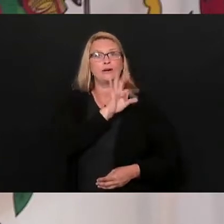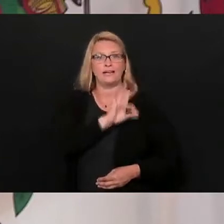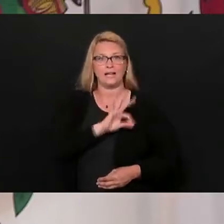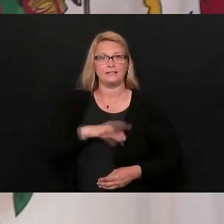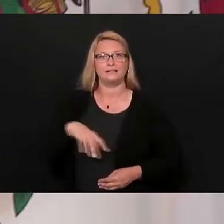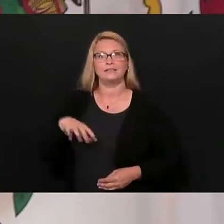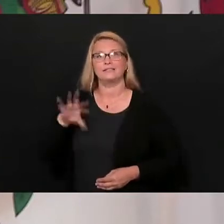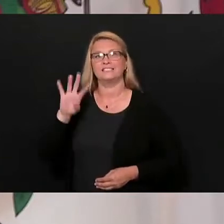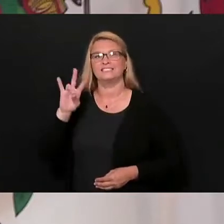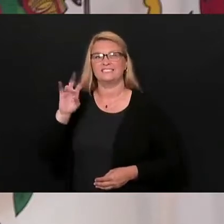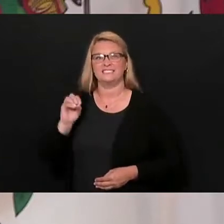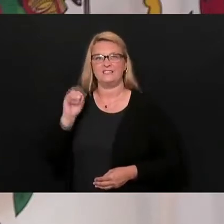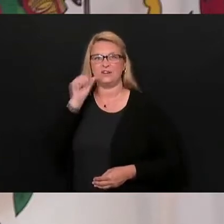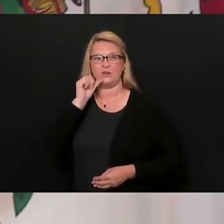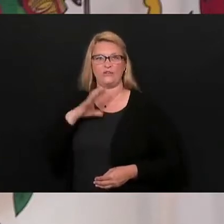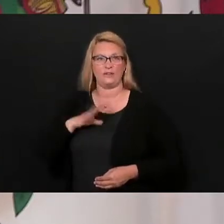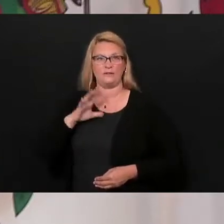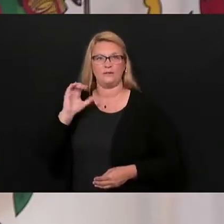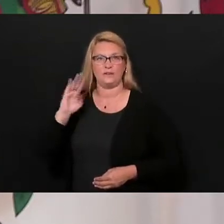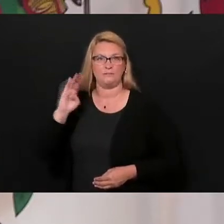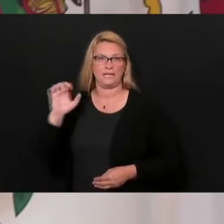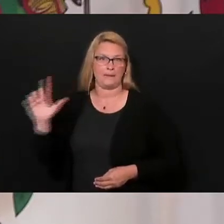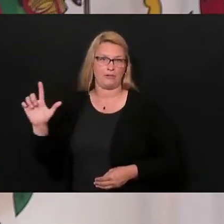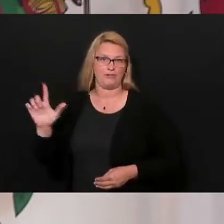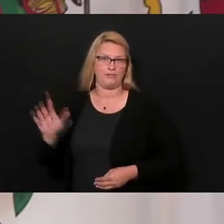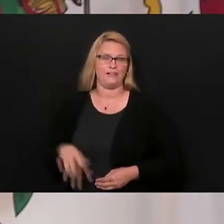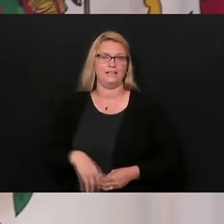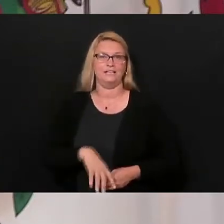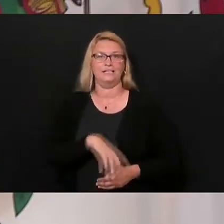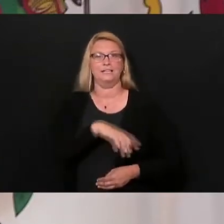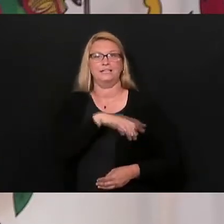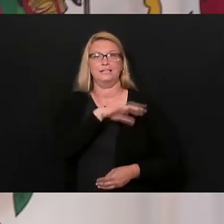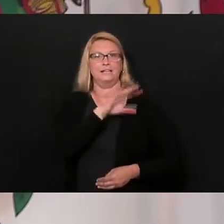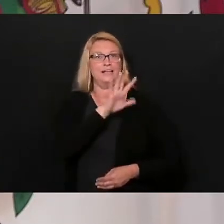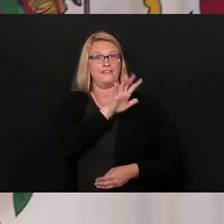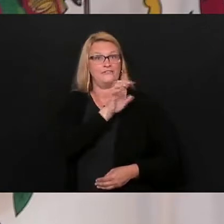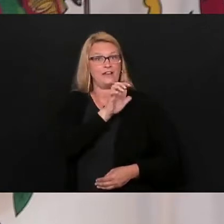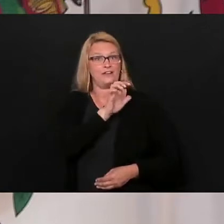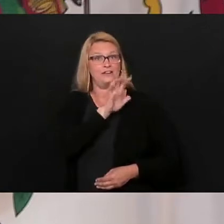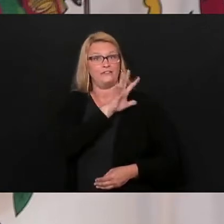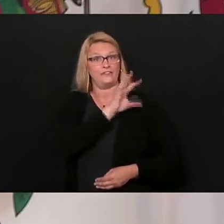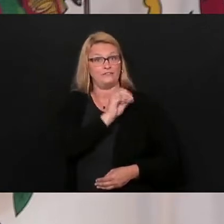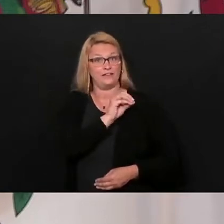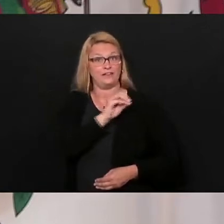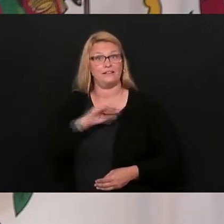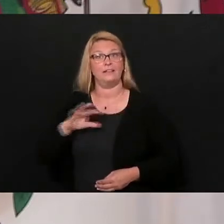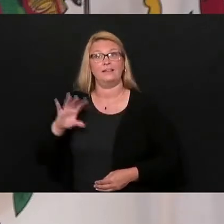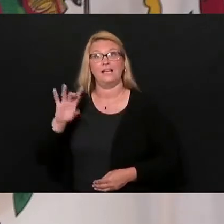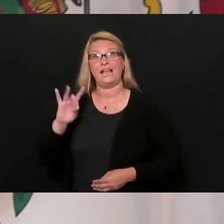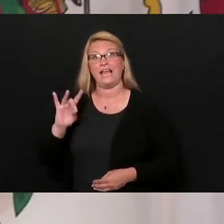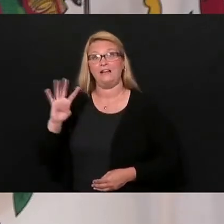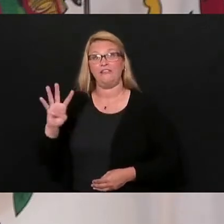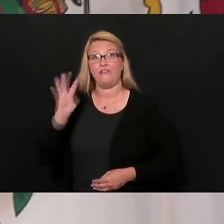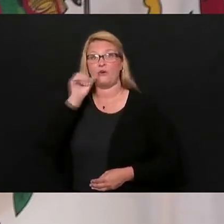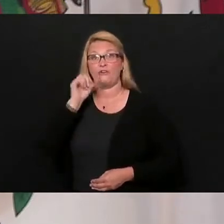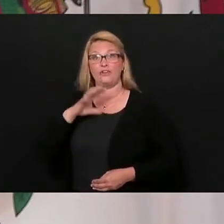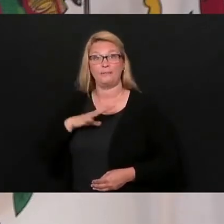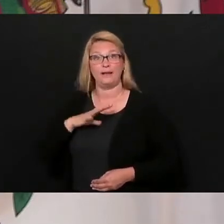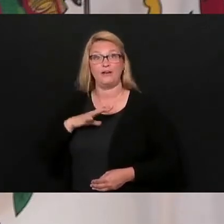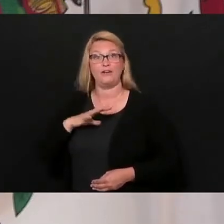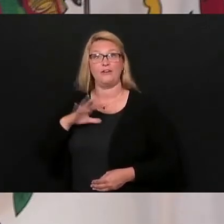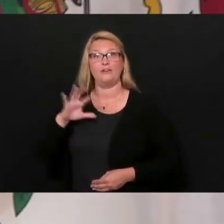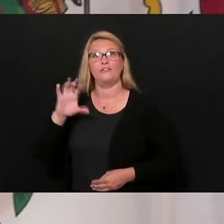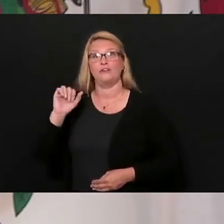death, a 70-year-old female from Cabell County. Our 550th death, an 84-year-old female from